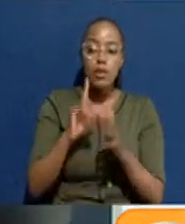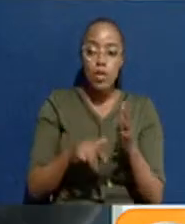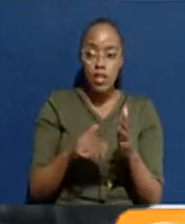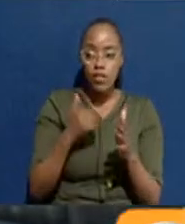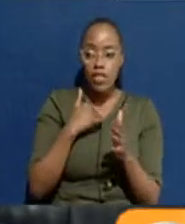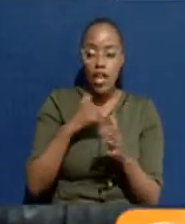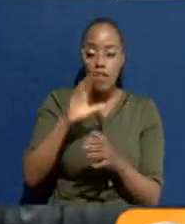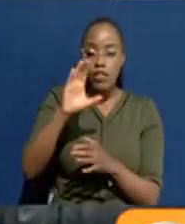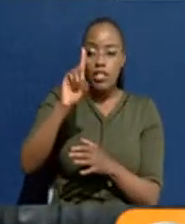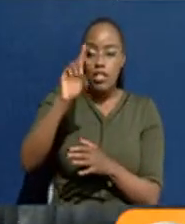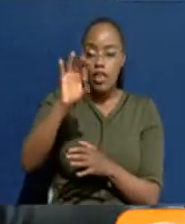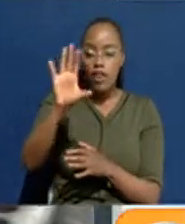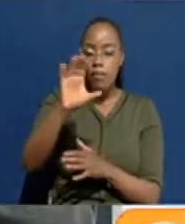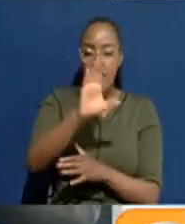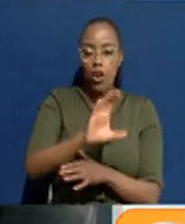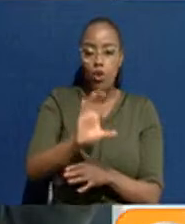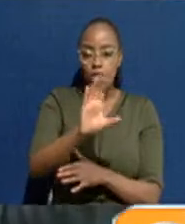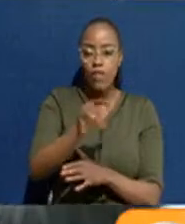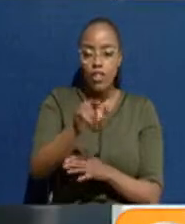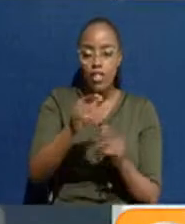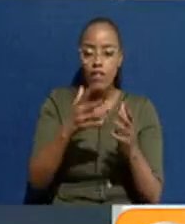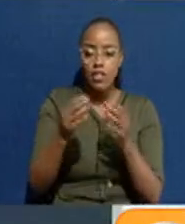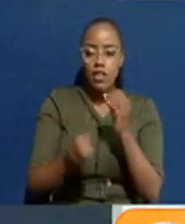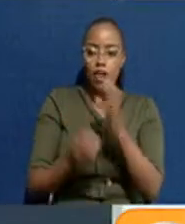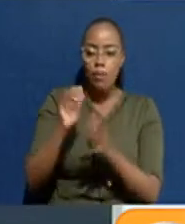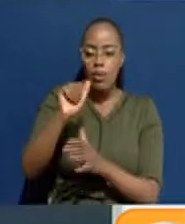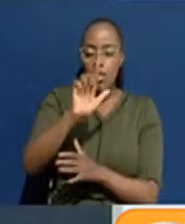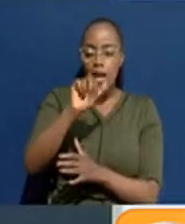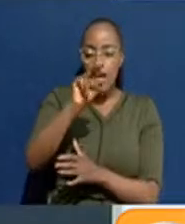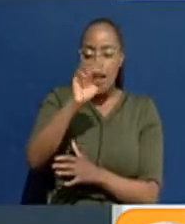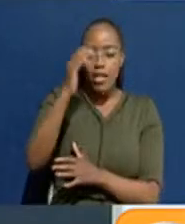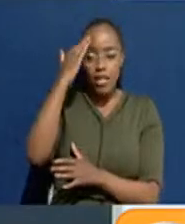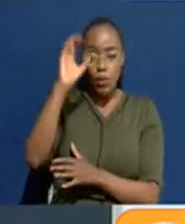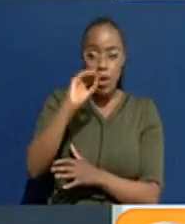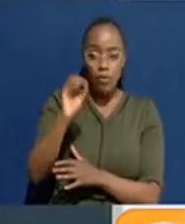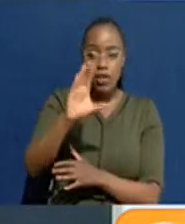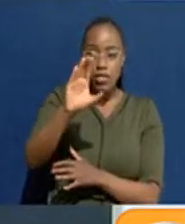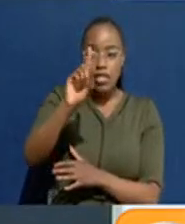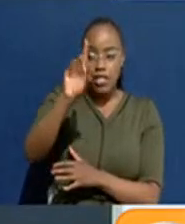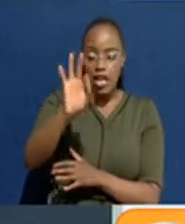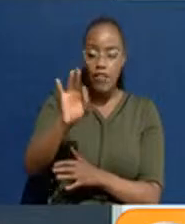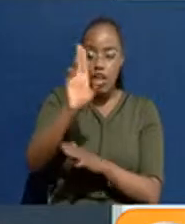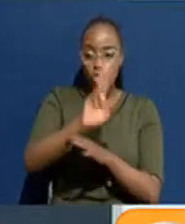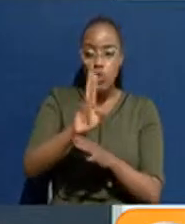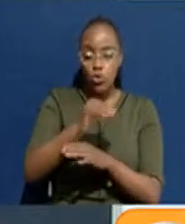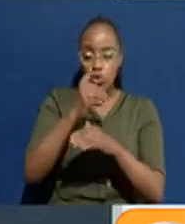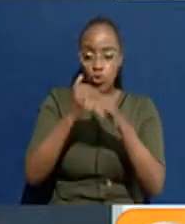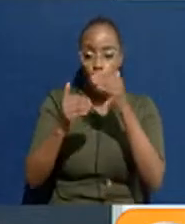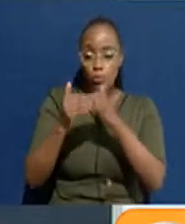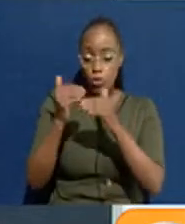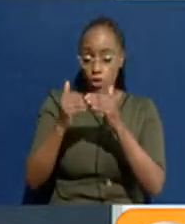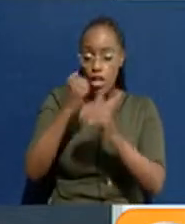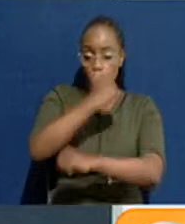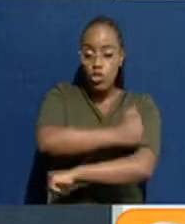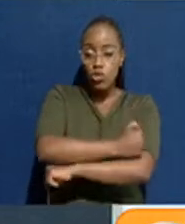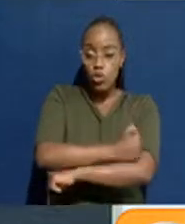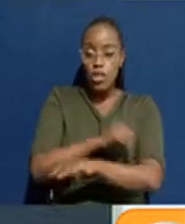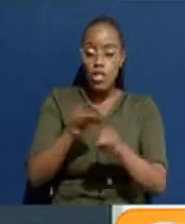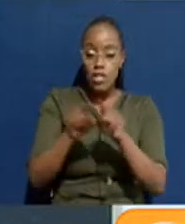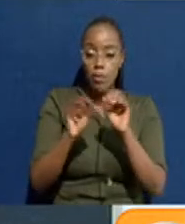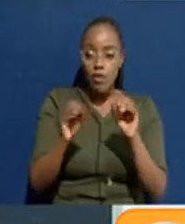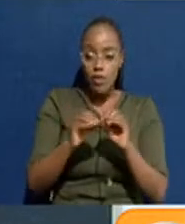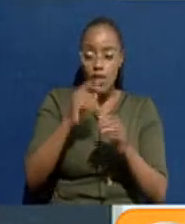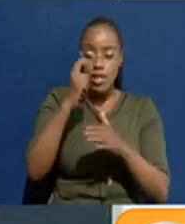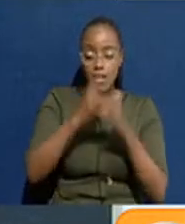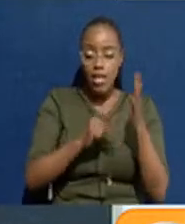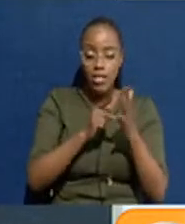have CDF in their constituencies, let them put up Alliance, not knowing that CDF has never been used to put up schools like Alliance. They've been surviving on